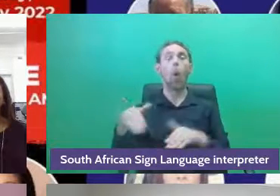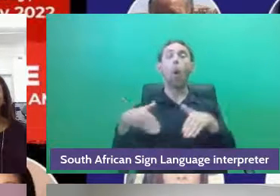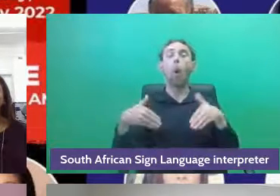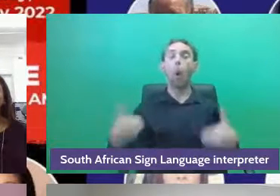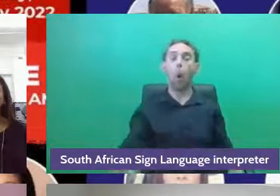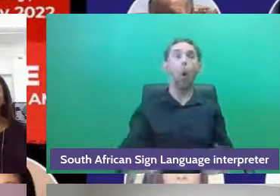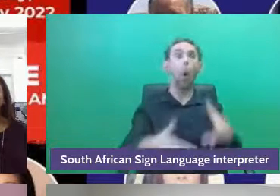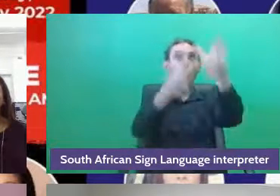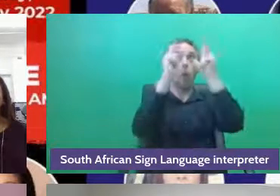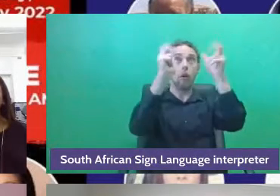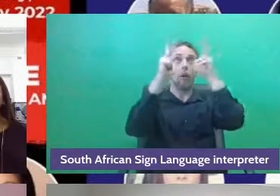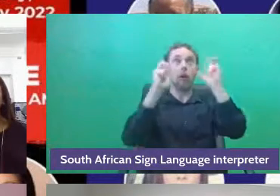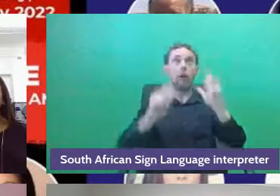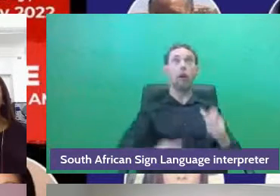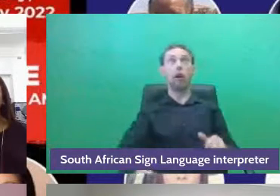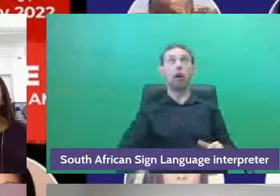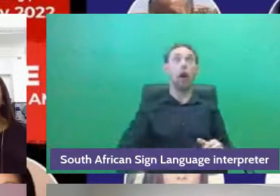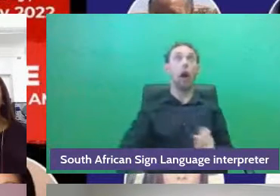the true